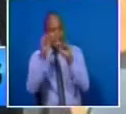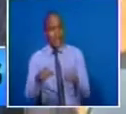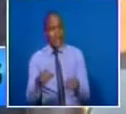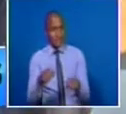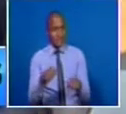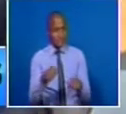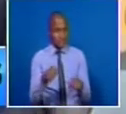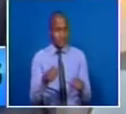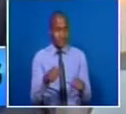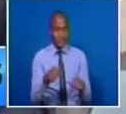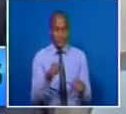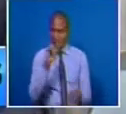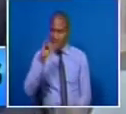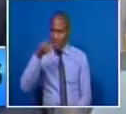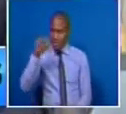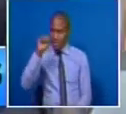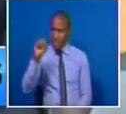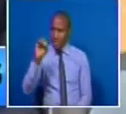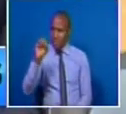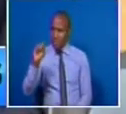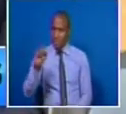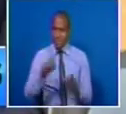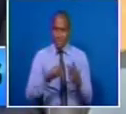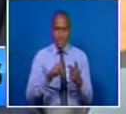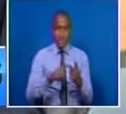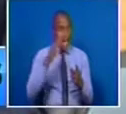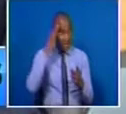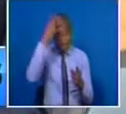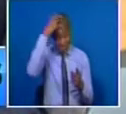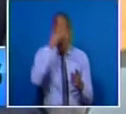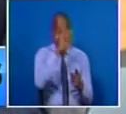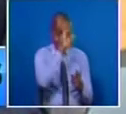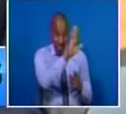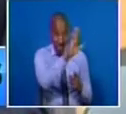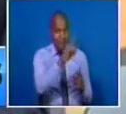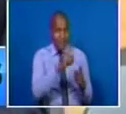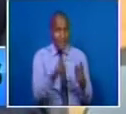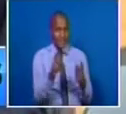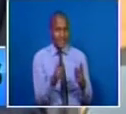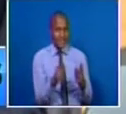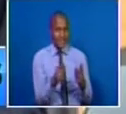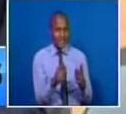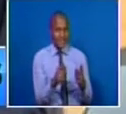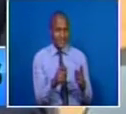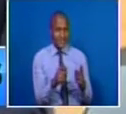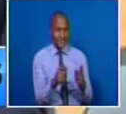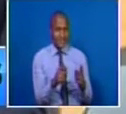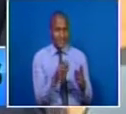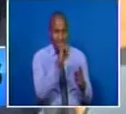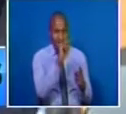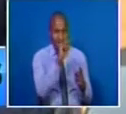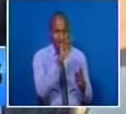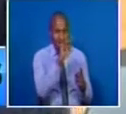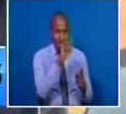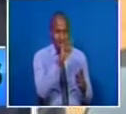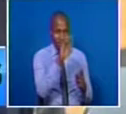opinion polls out yesterday from Ipsos and from, and I know Miguna's views on opinion polls, but from Ipsos, no, you don't know. And from InfoTrack,